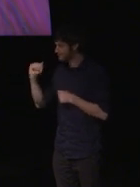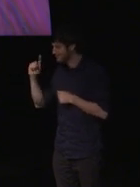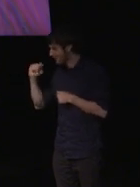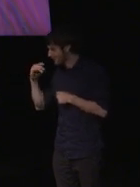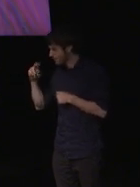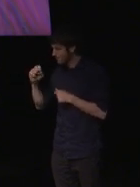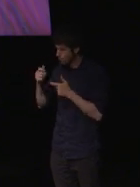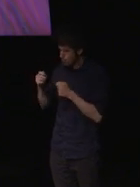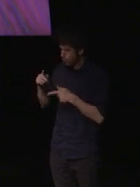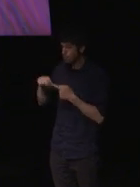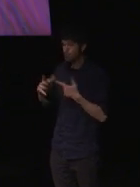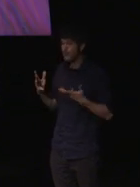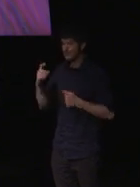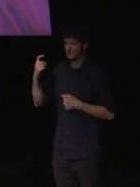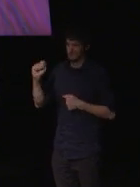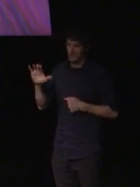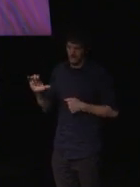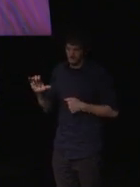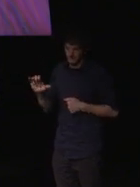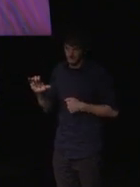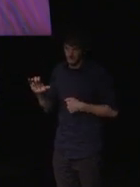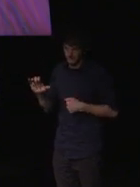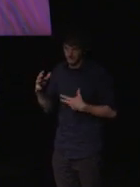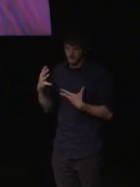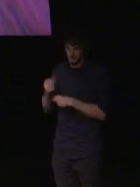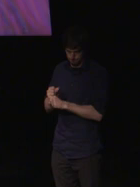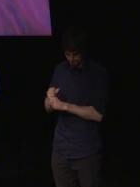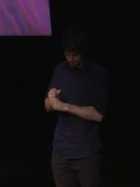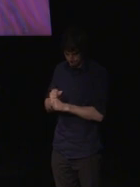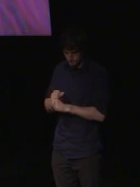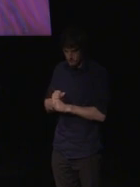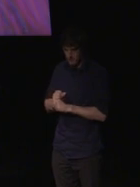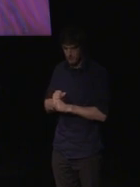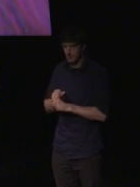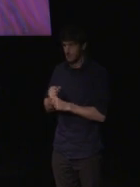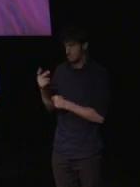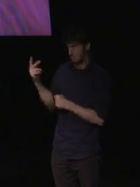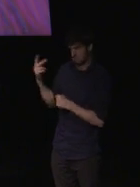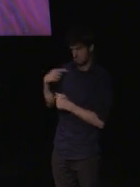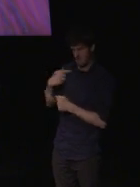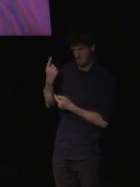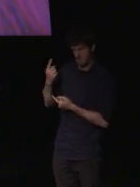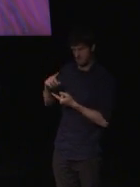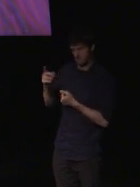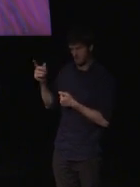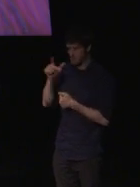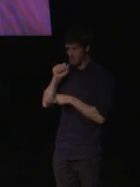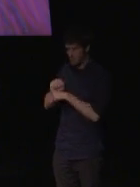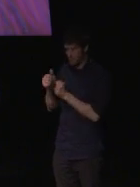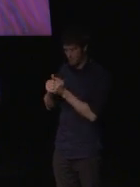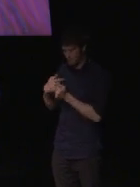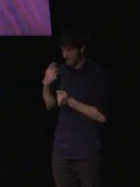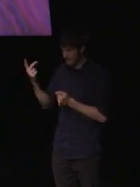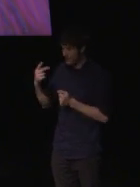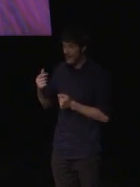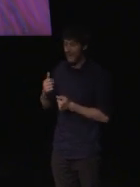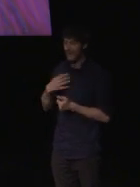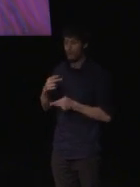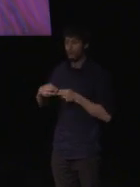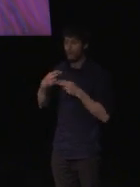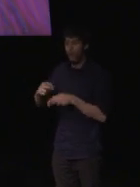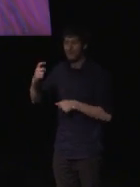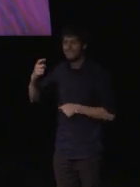basically, John Porter, who's someone I work with at Microsoft, and I like calling it Zach Morris. And it's really just that. It's